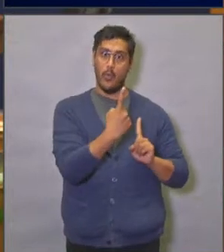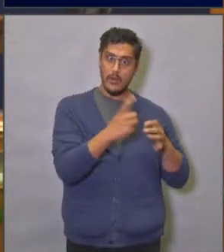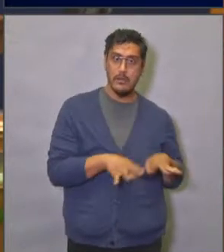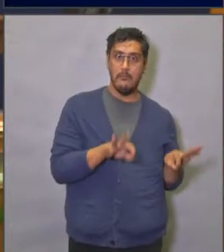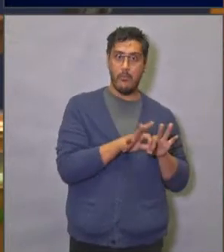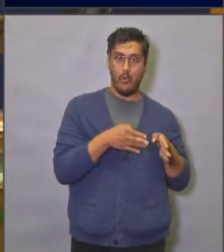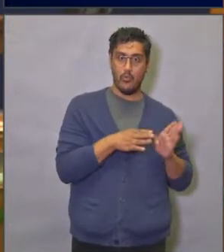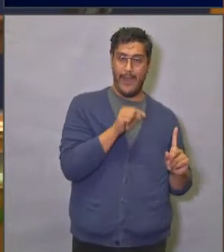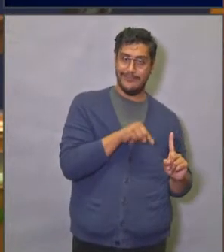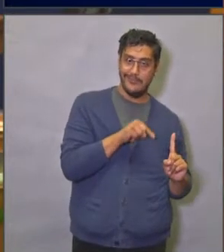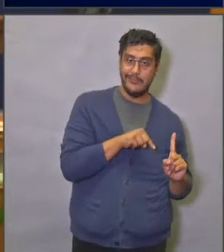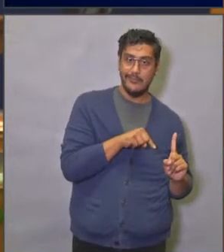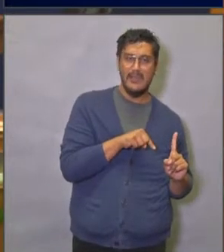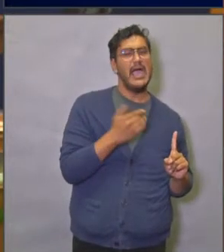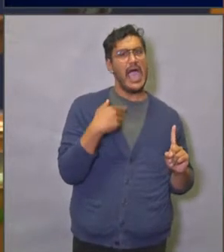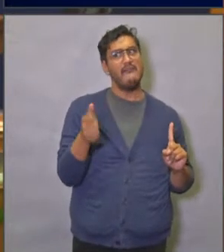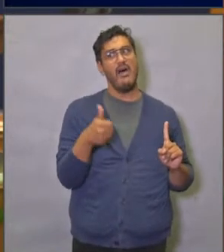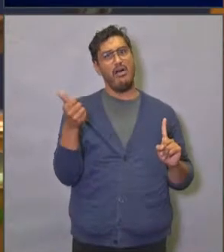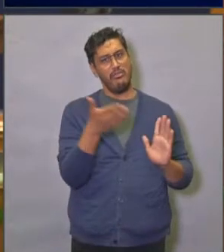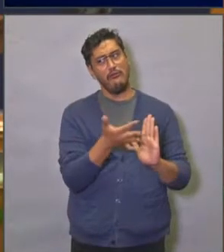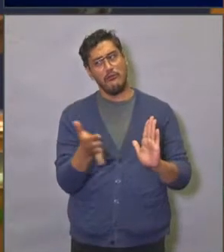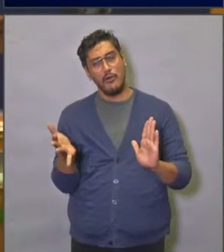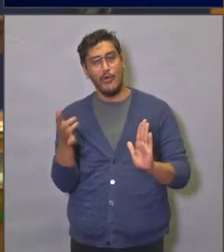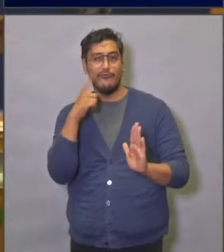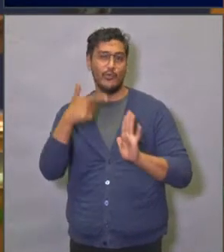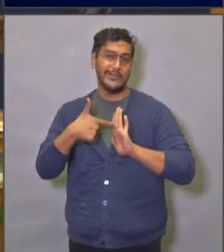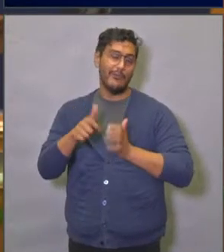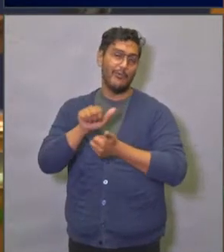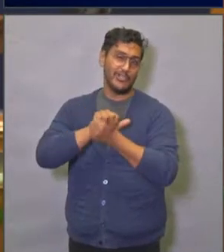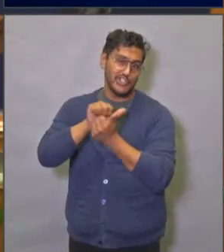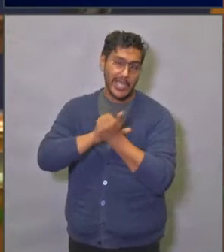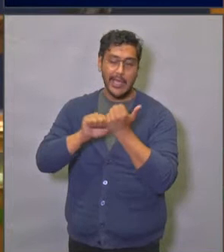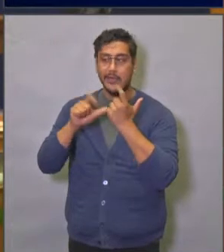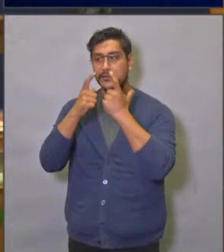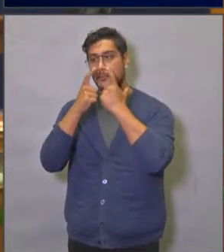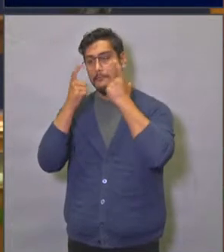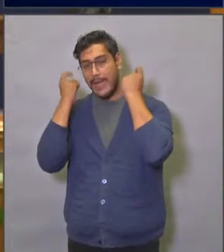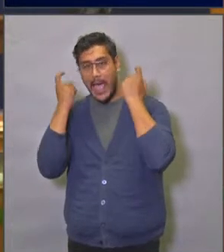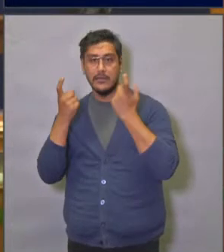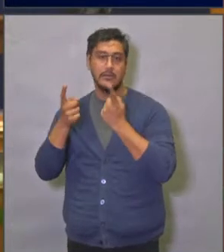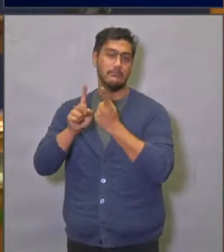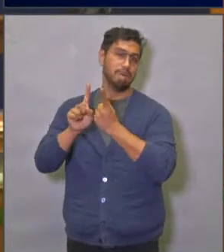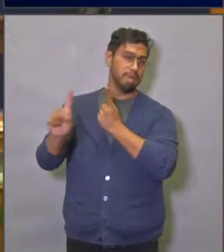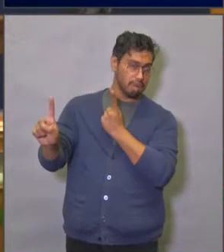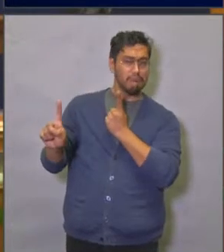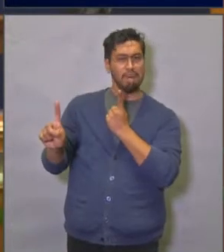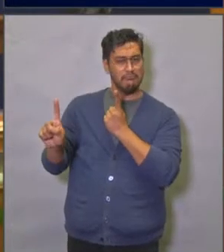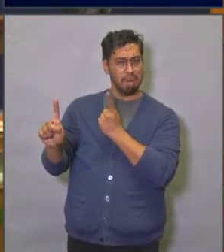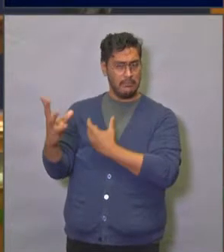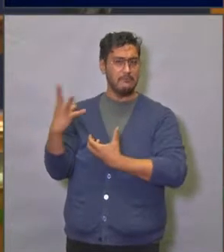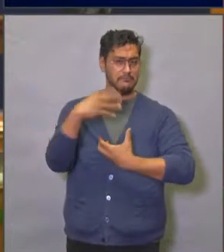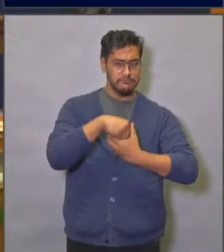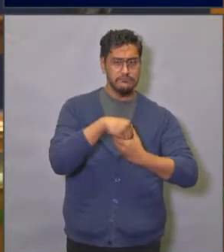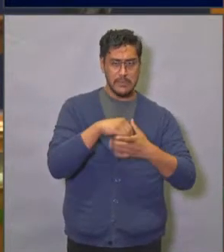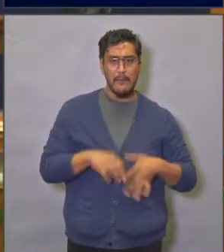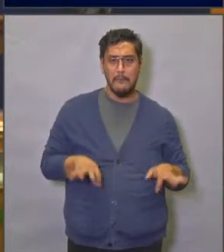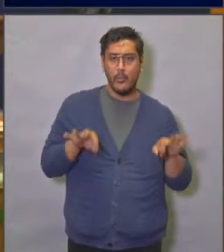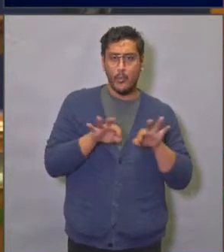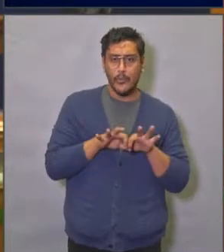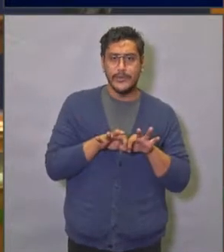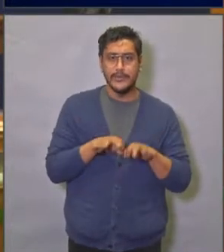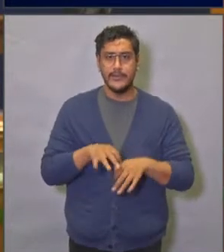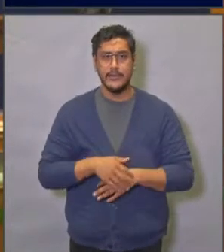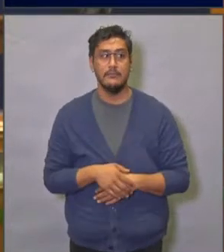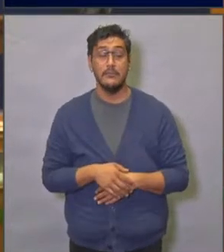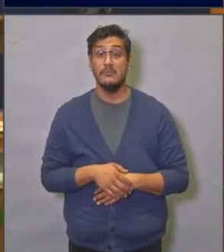the compliance with other basic public health practices like washing your hands and wearing your mask, your face covering, and keeping your social physical distance. And we need